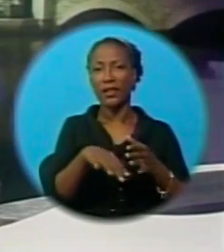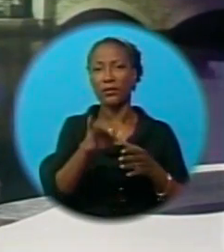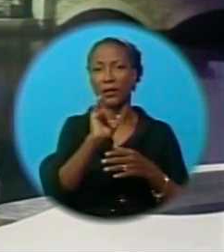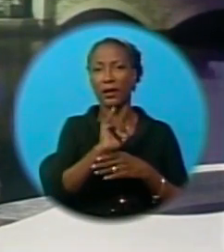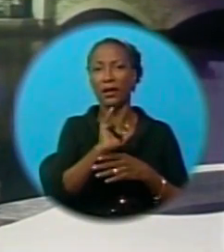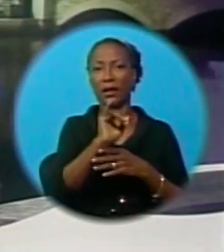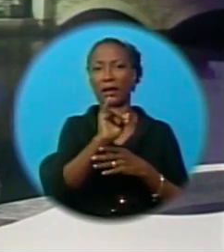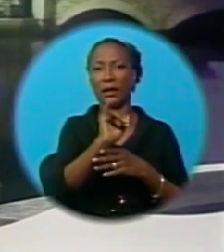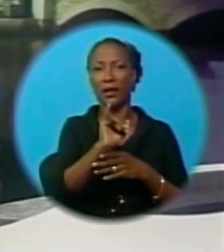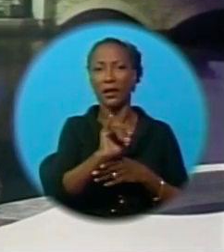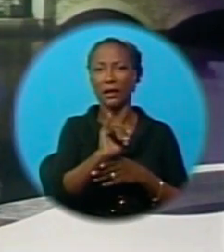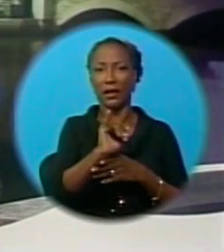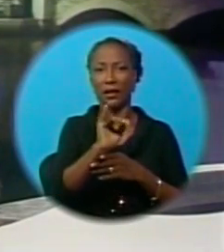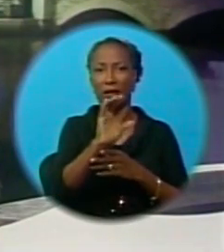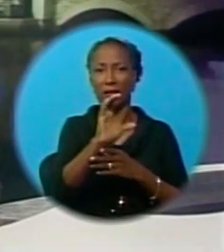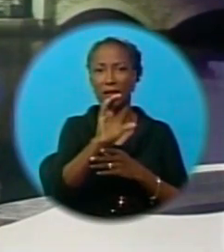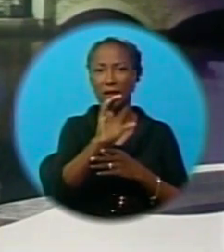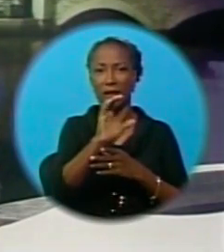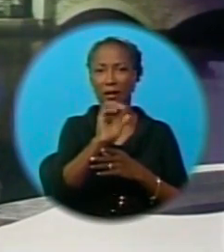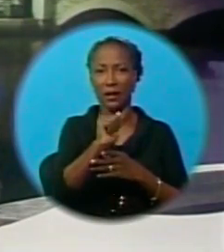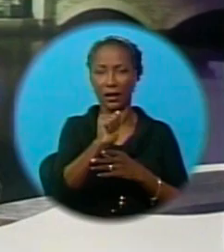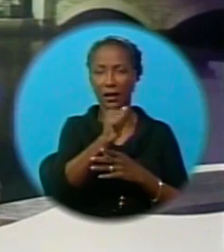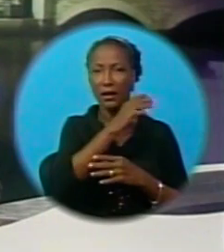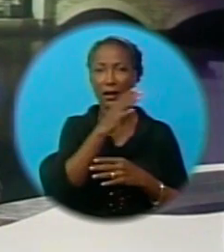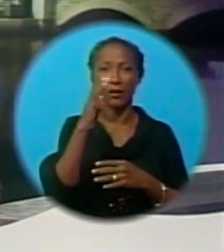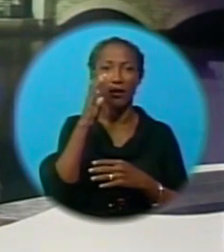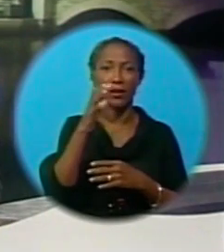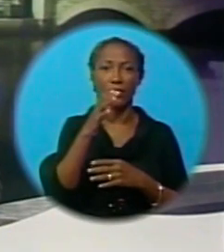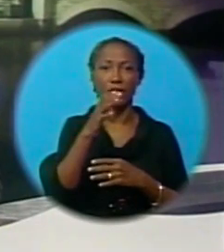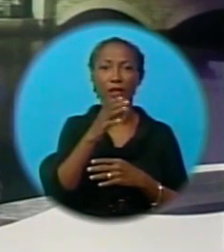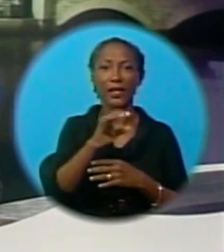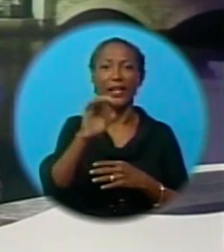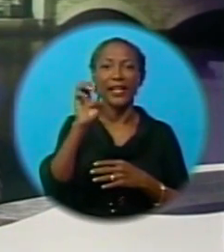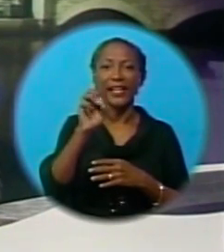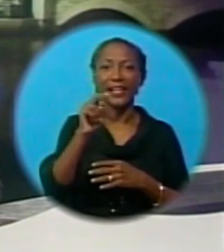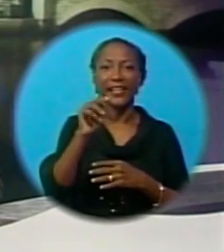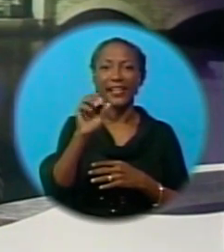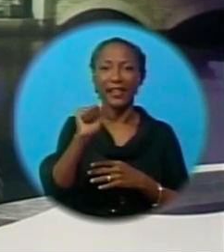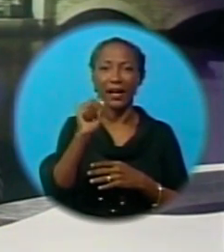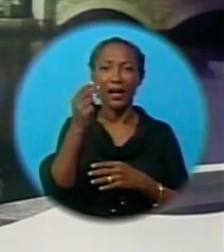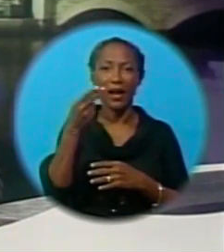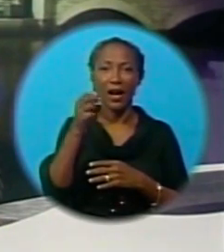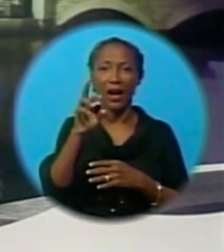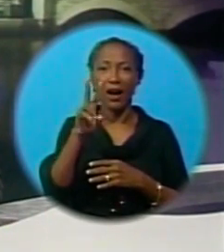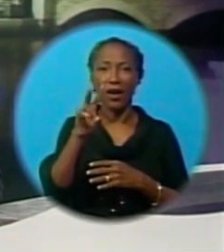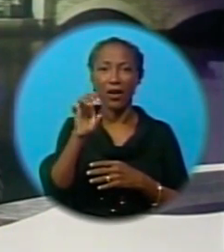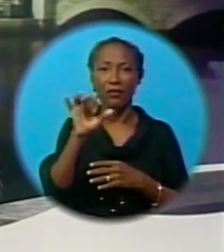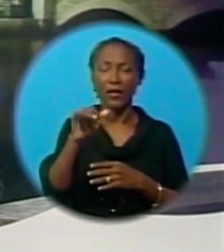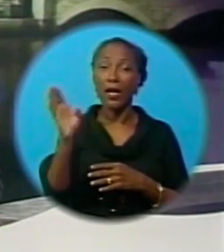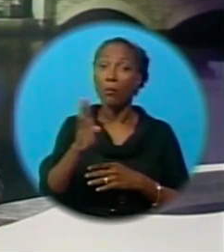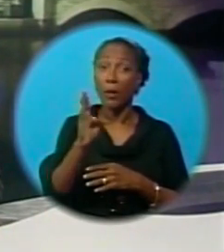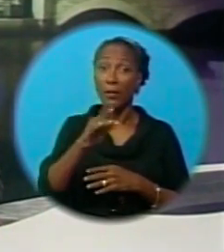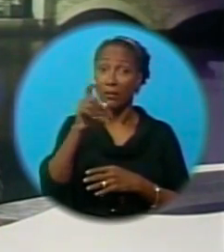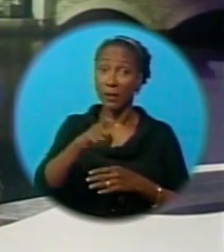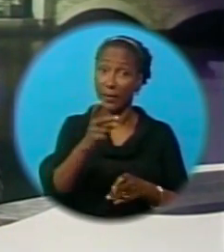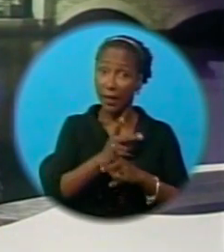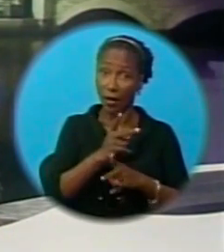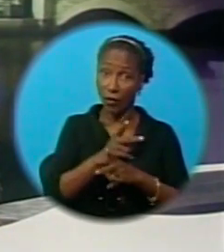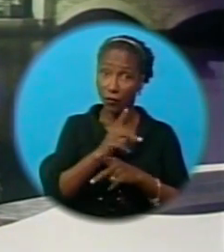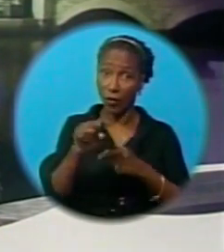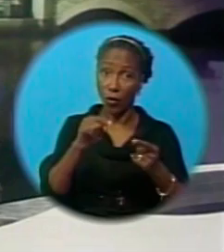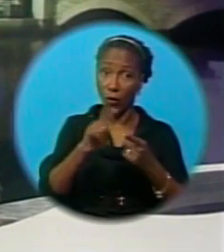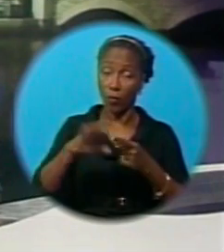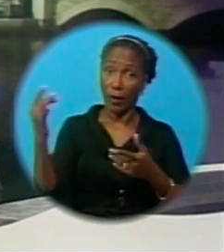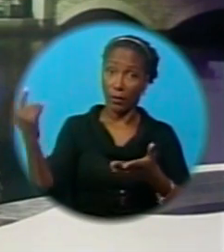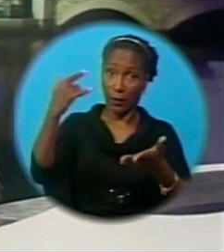Representative of the Inter-American Institute for Cooperation on Agriculture, or ICA, Ina Harvey, says Barbados must be careful when importing